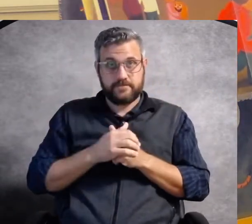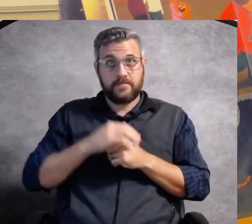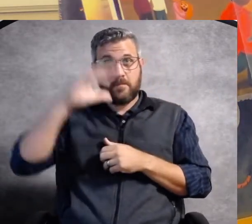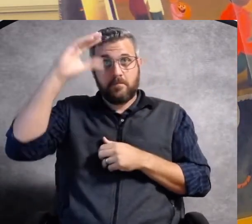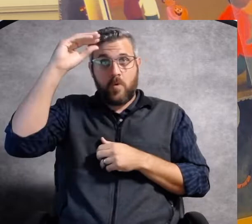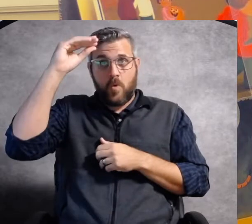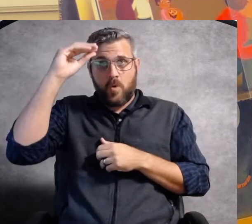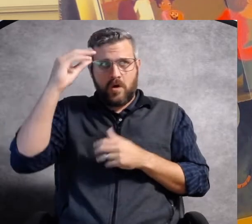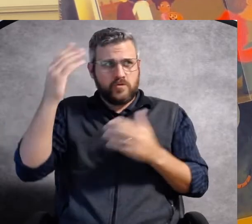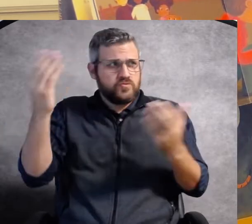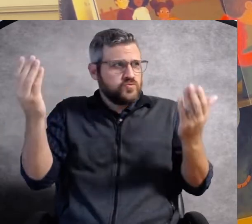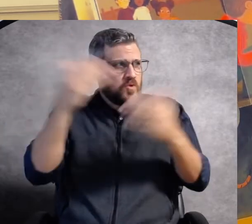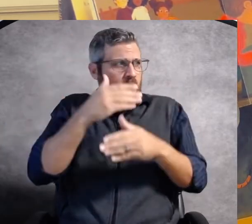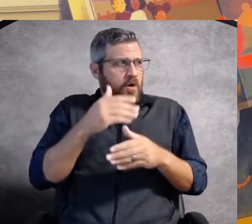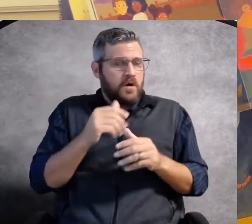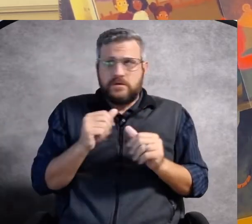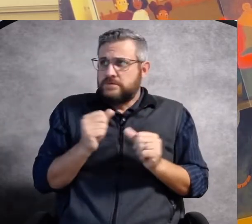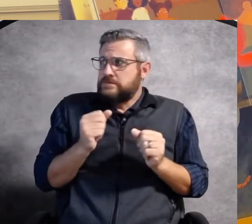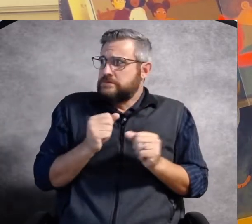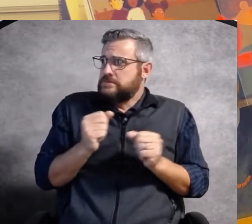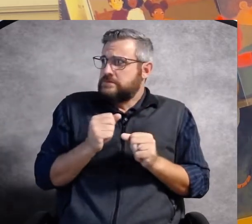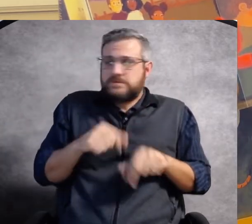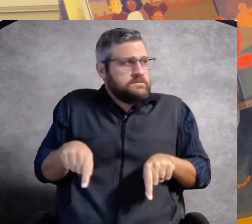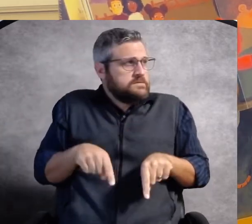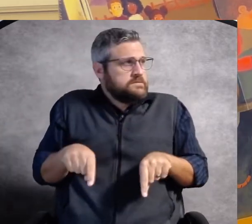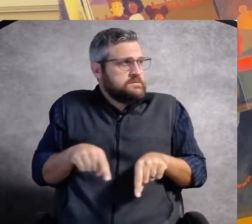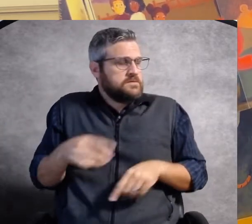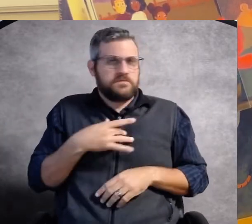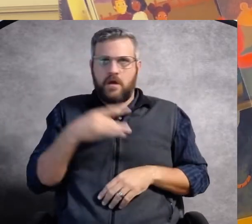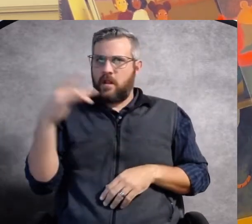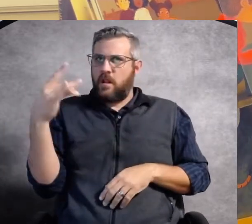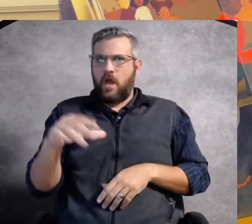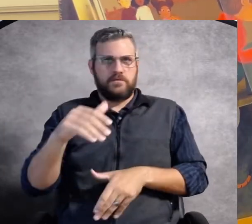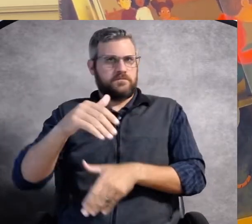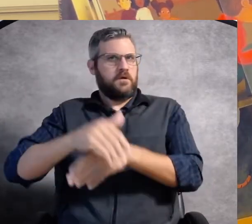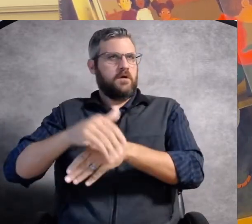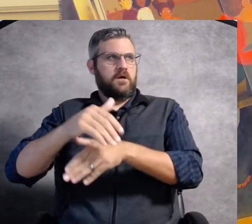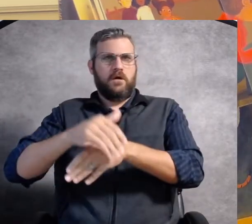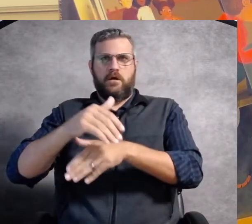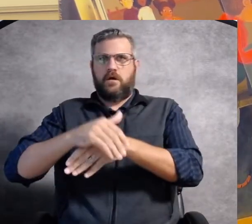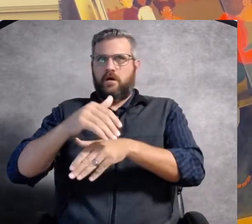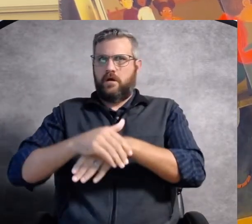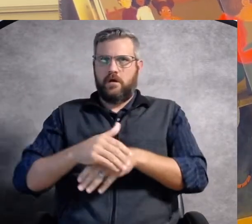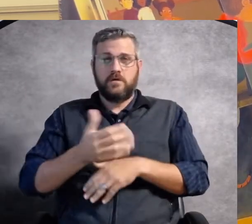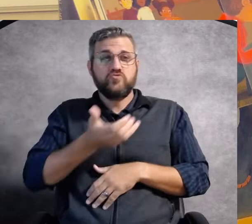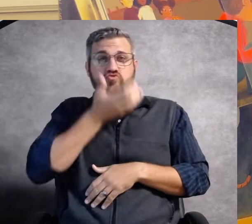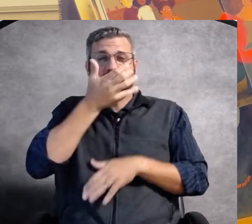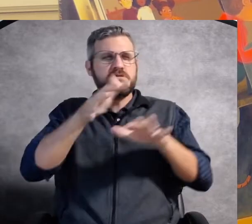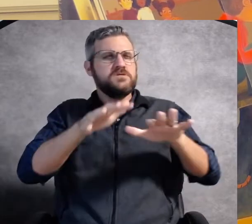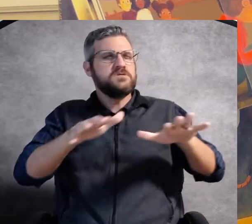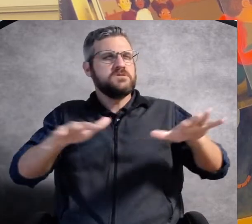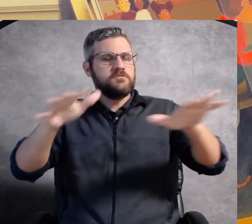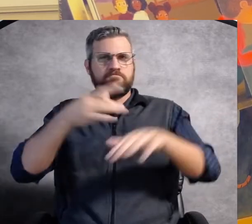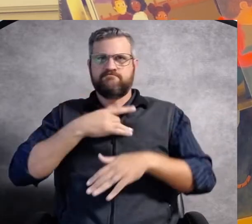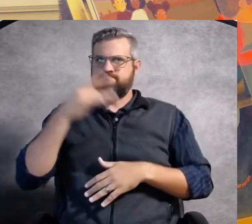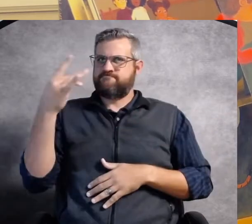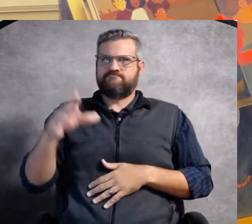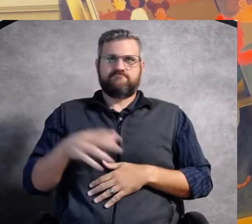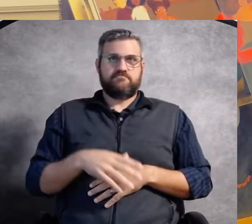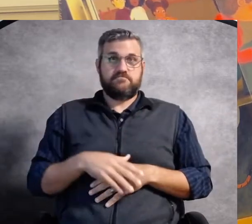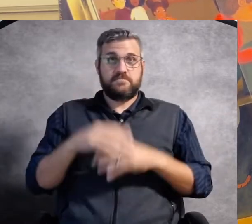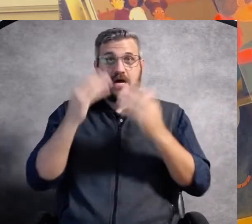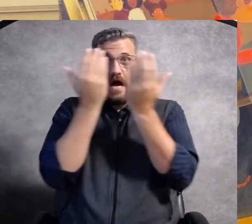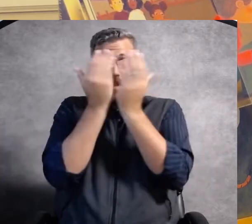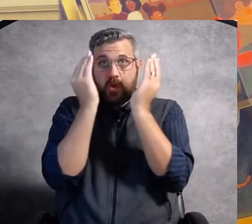The boy shivered in the dark. He didn't like that night or the big field. He